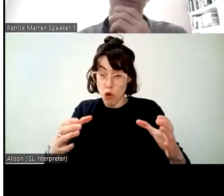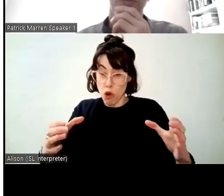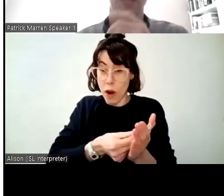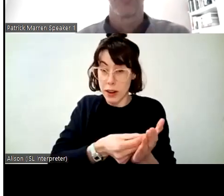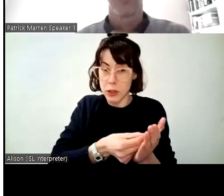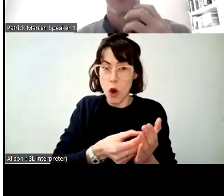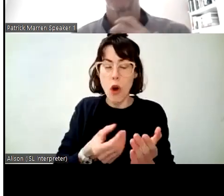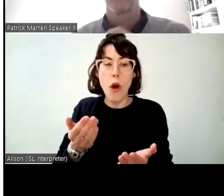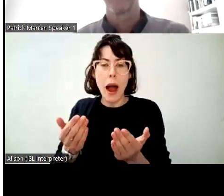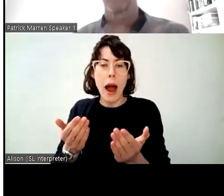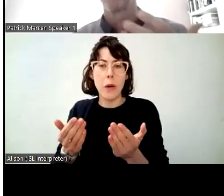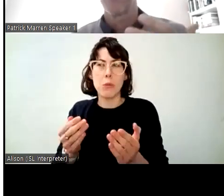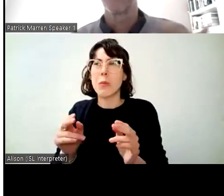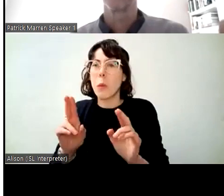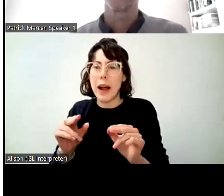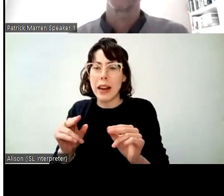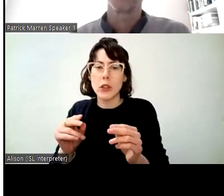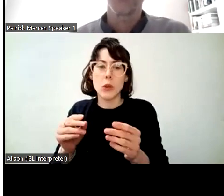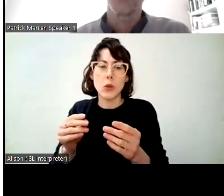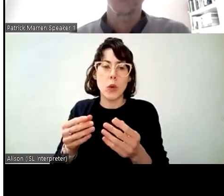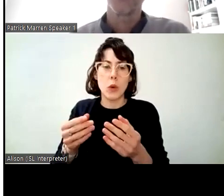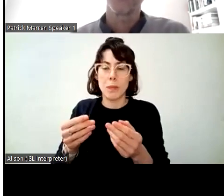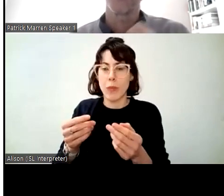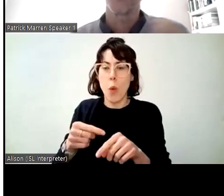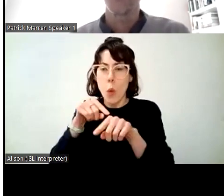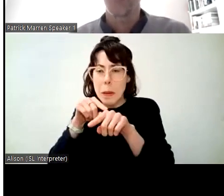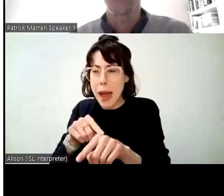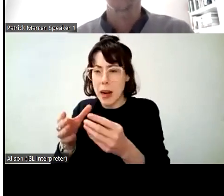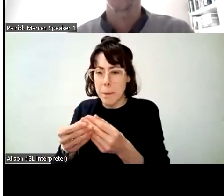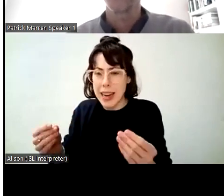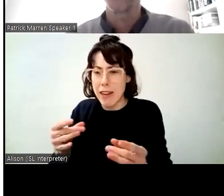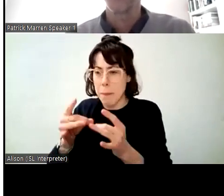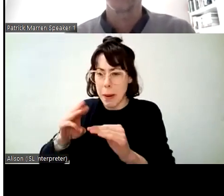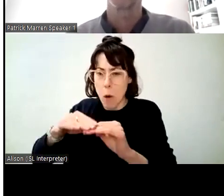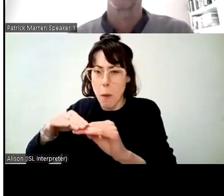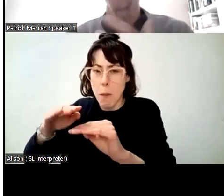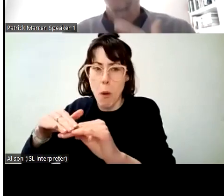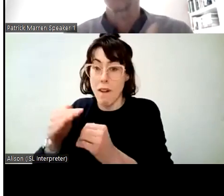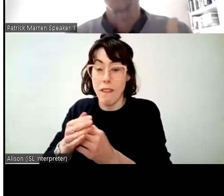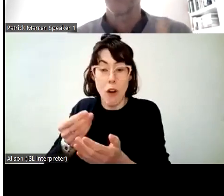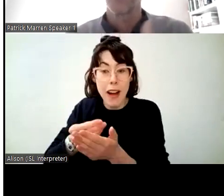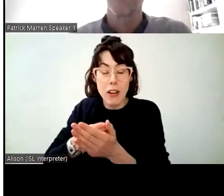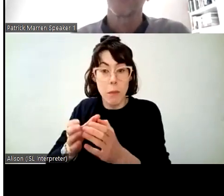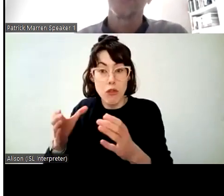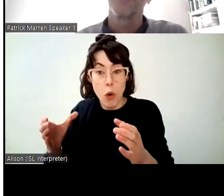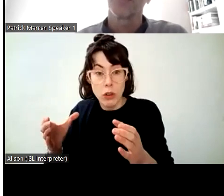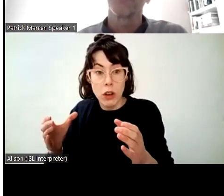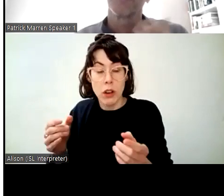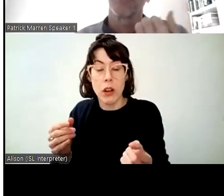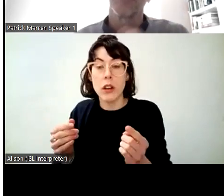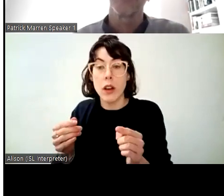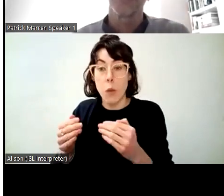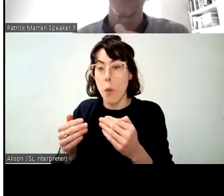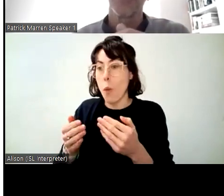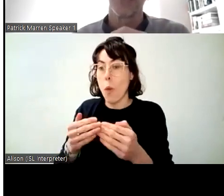growth systems, how viable are the alternatives, for instance, of post-growth or degrowth, what impact will they have in terms